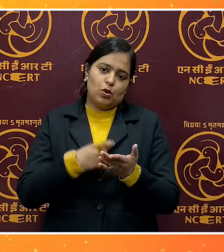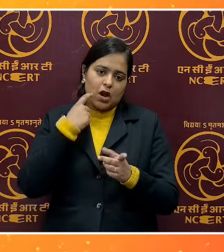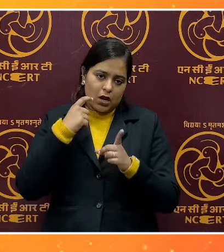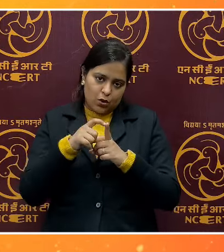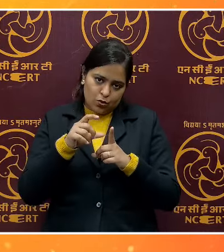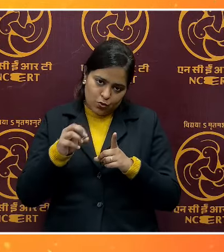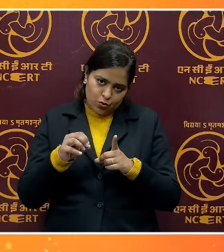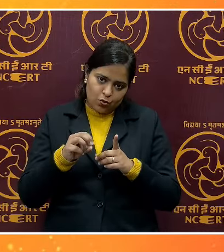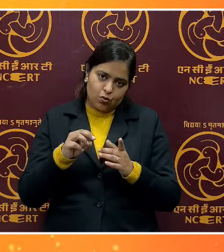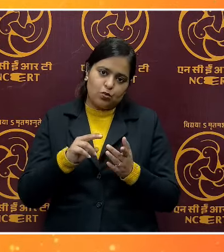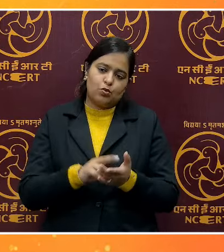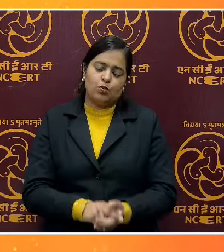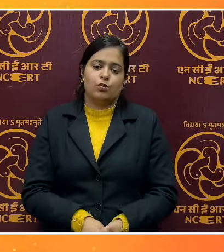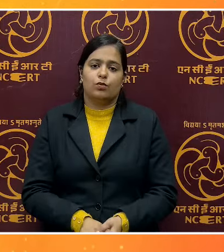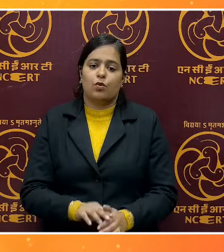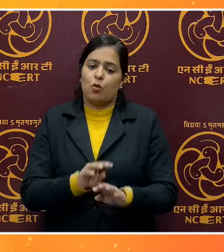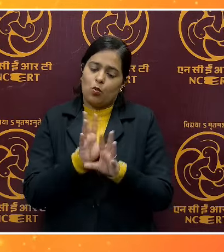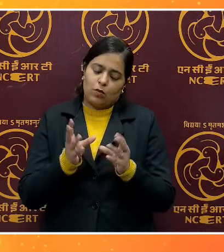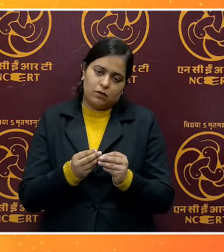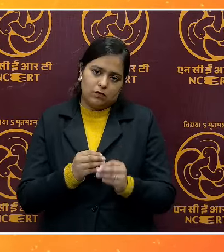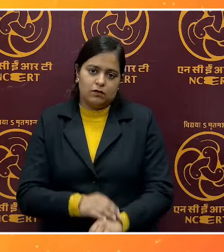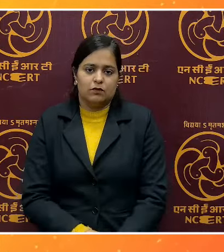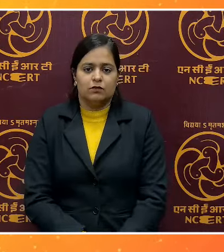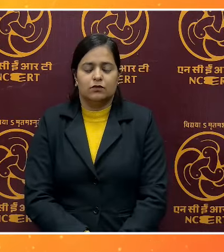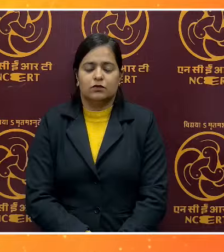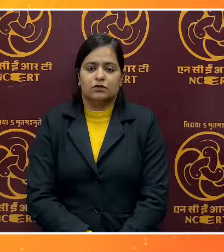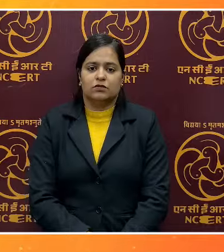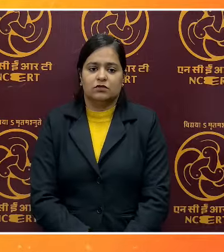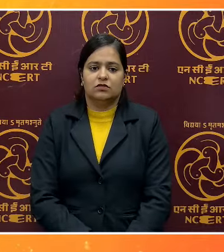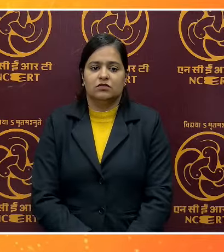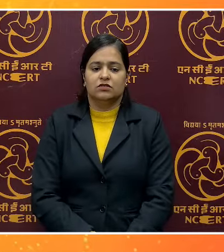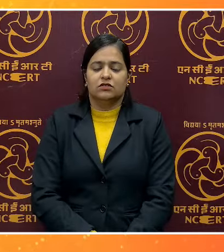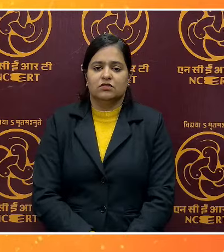nitrito, and platinum. Look at here again.